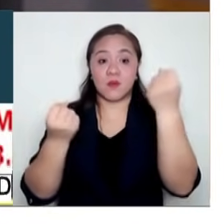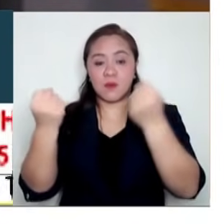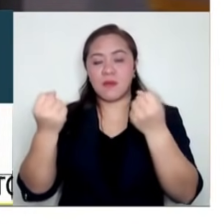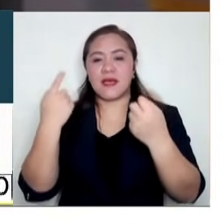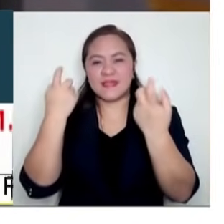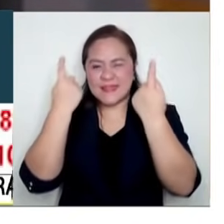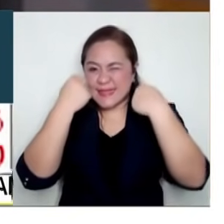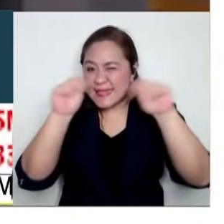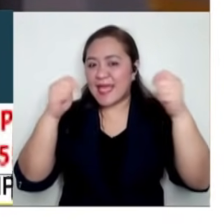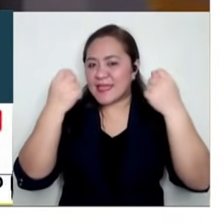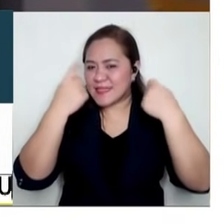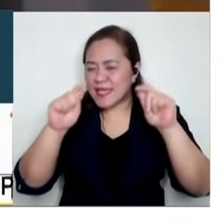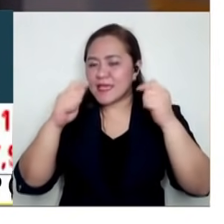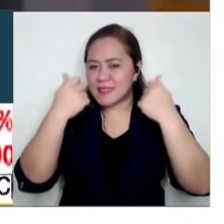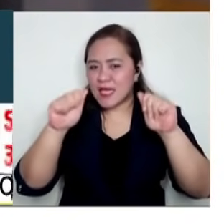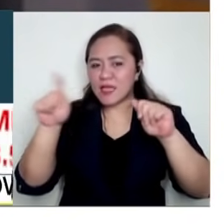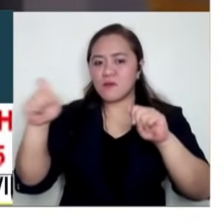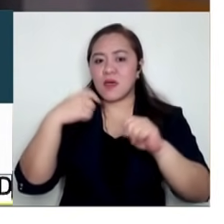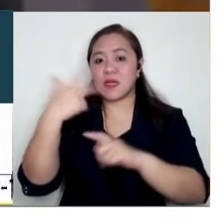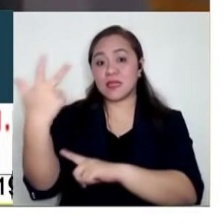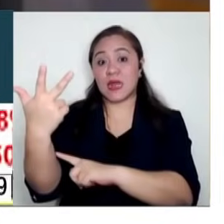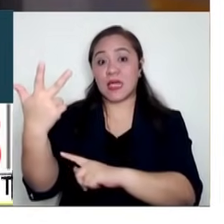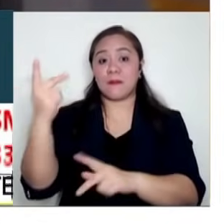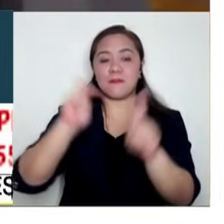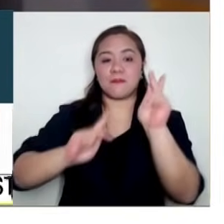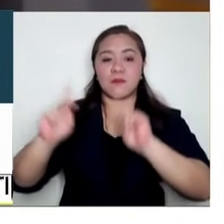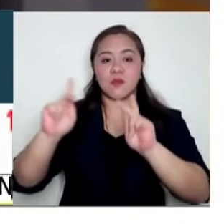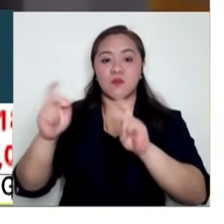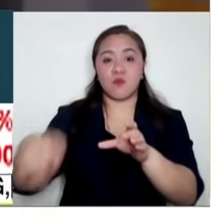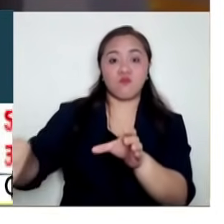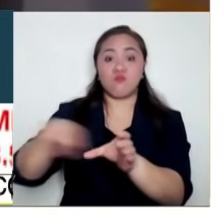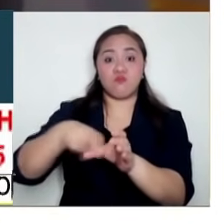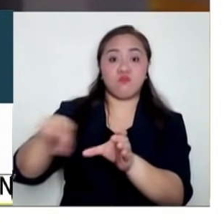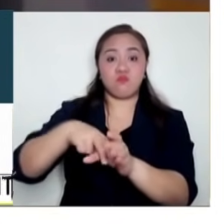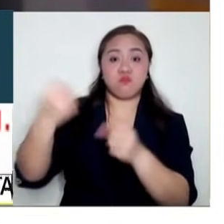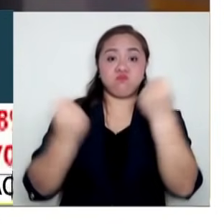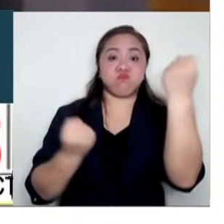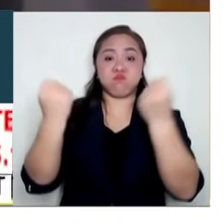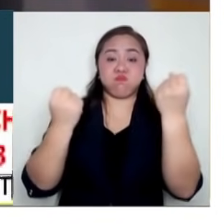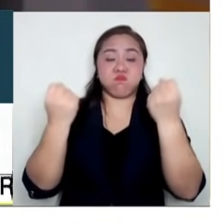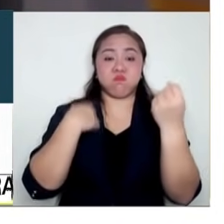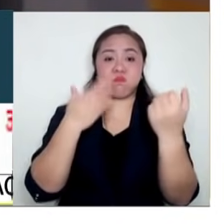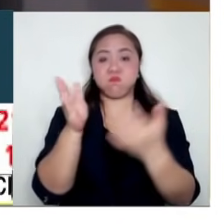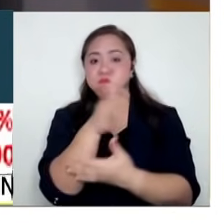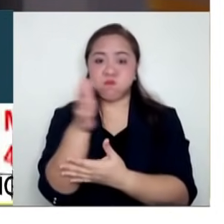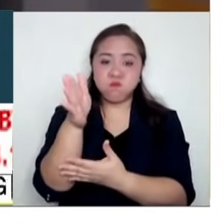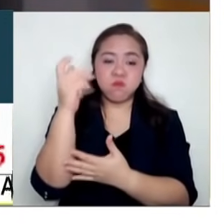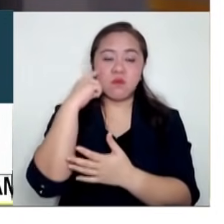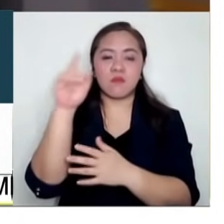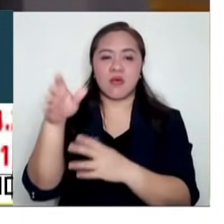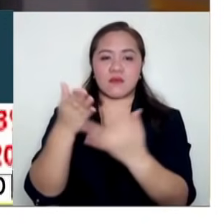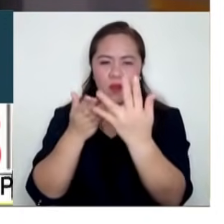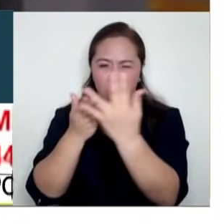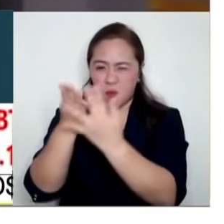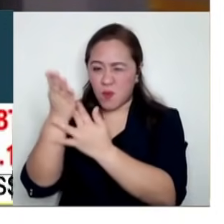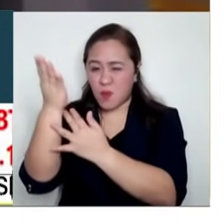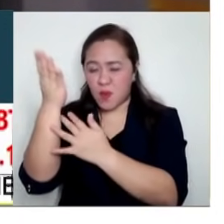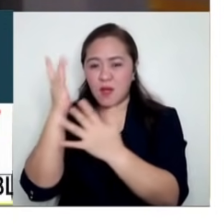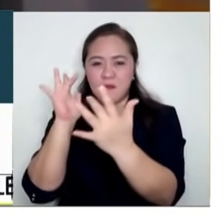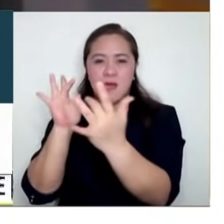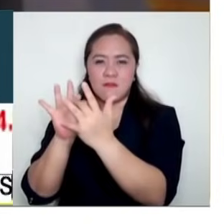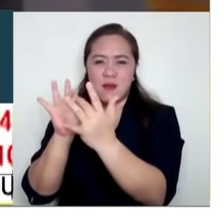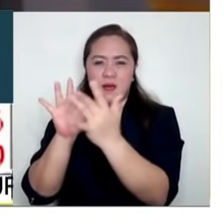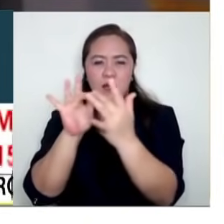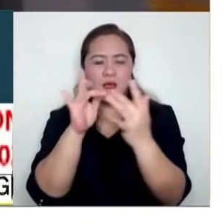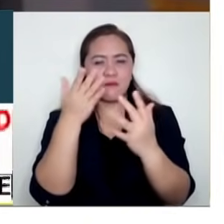trying to look for those other 3 individuals who rode with this specific individual. So contact tracing is being done already. The